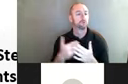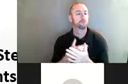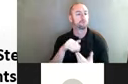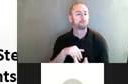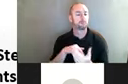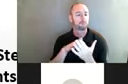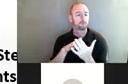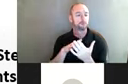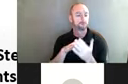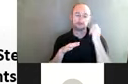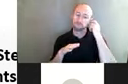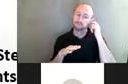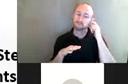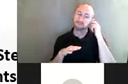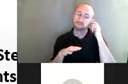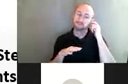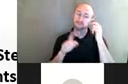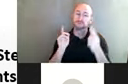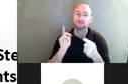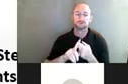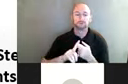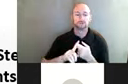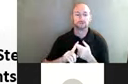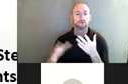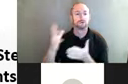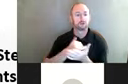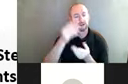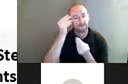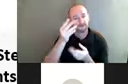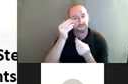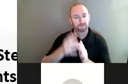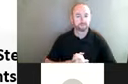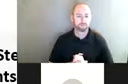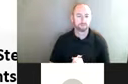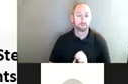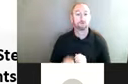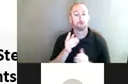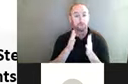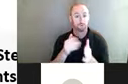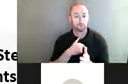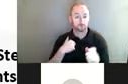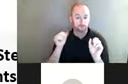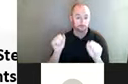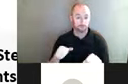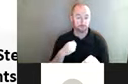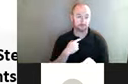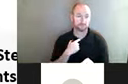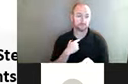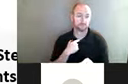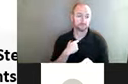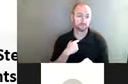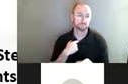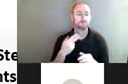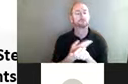approaches to collect info. And so one of the ways that we can do that is, you know,